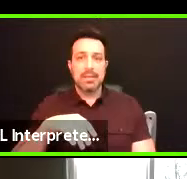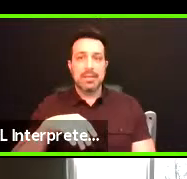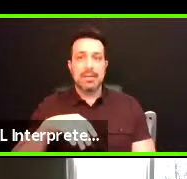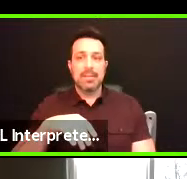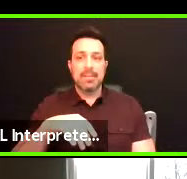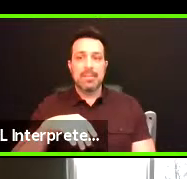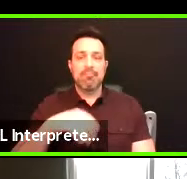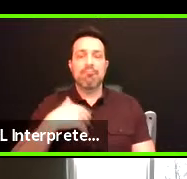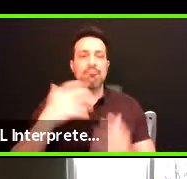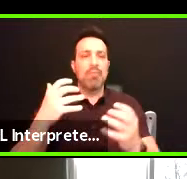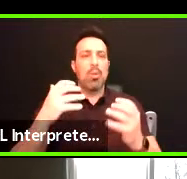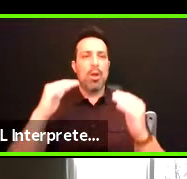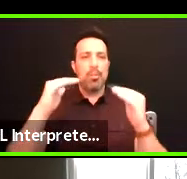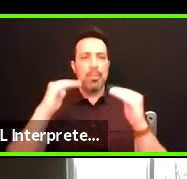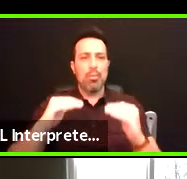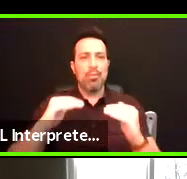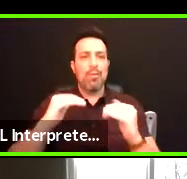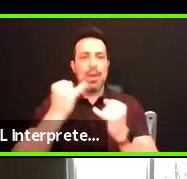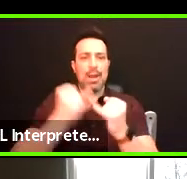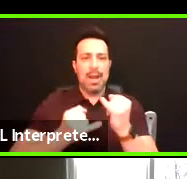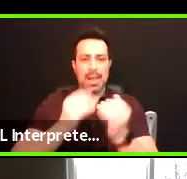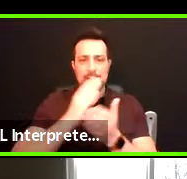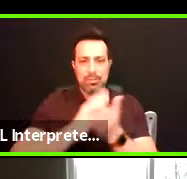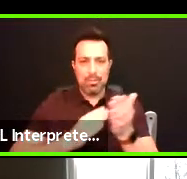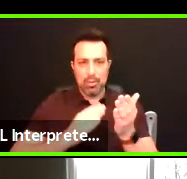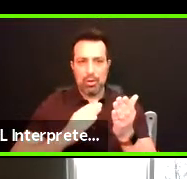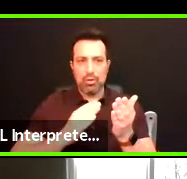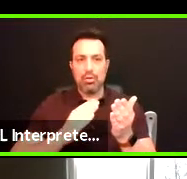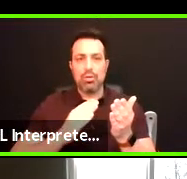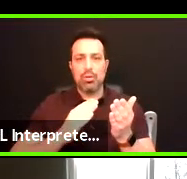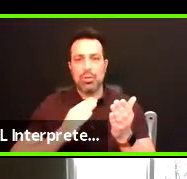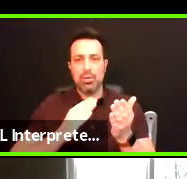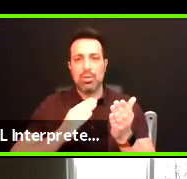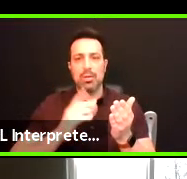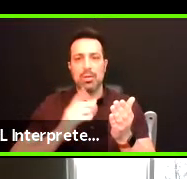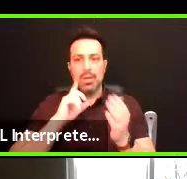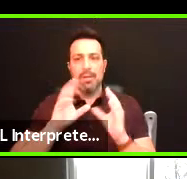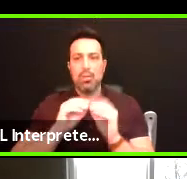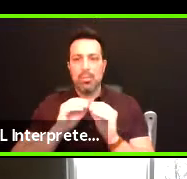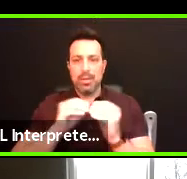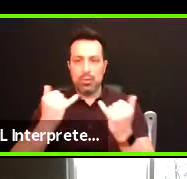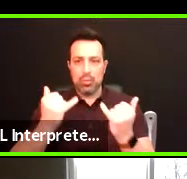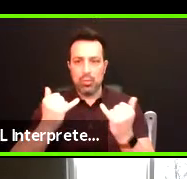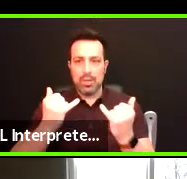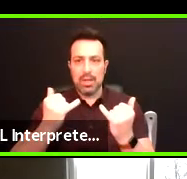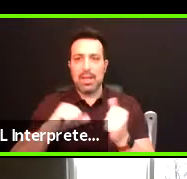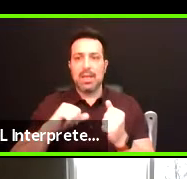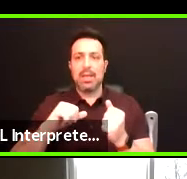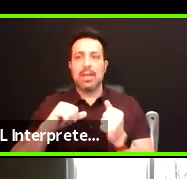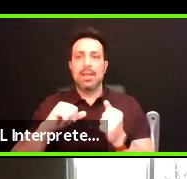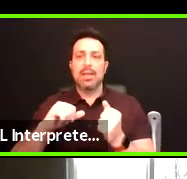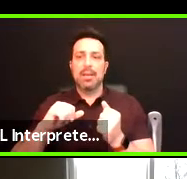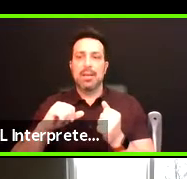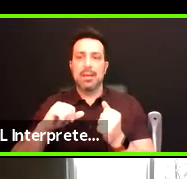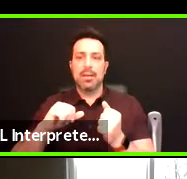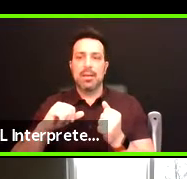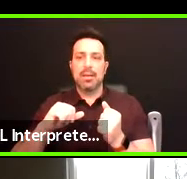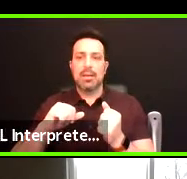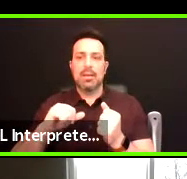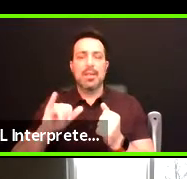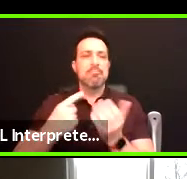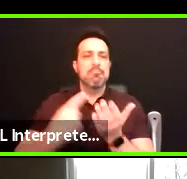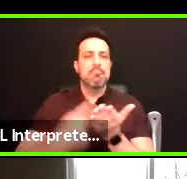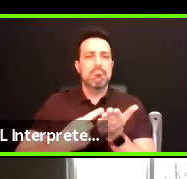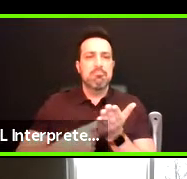I just wanted to move on to sort of the last part of the meeting today, which is talking a little